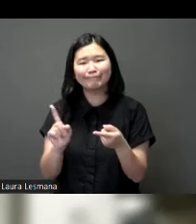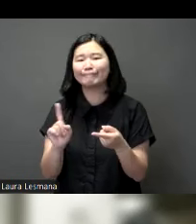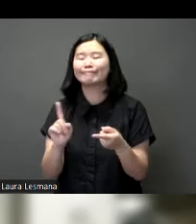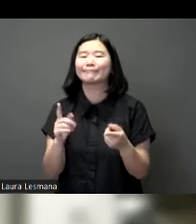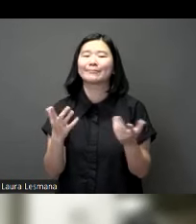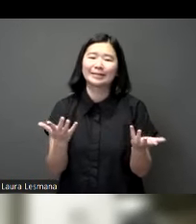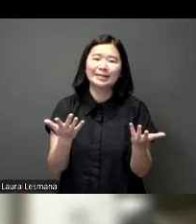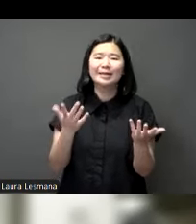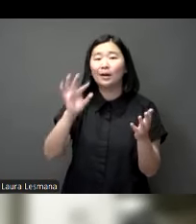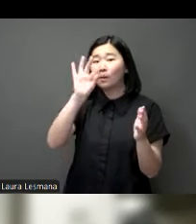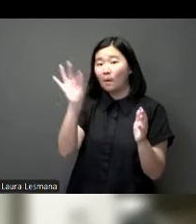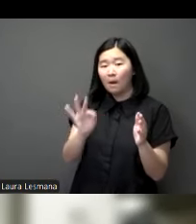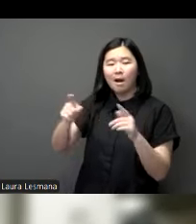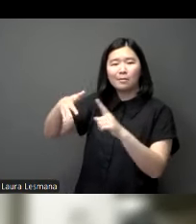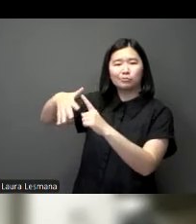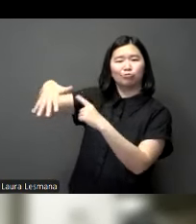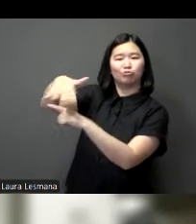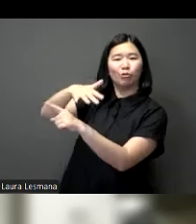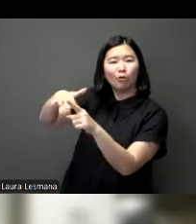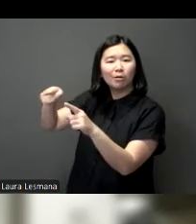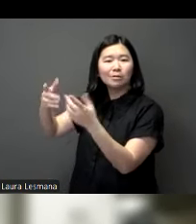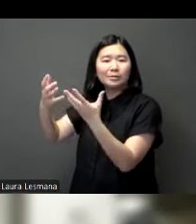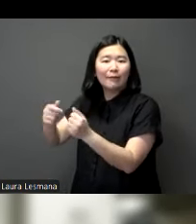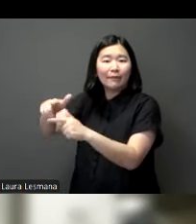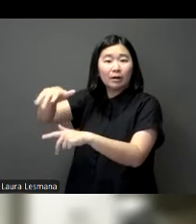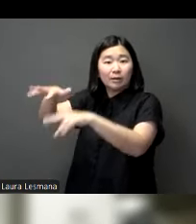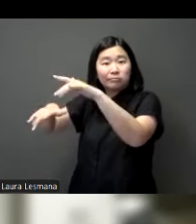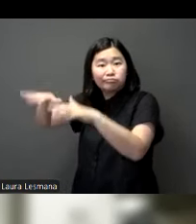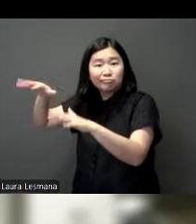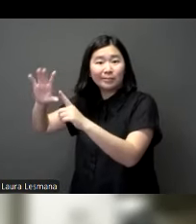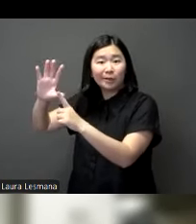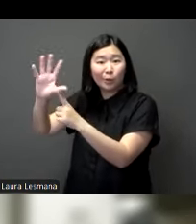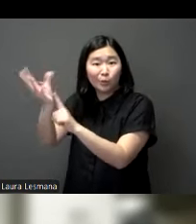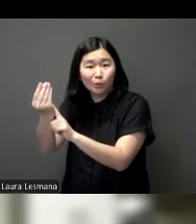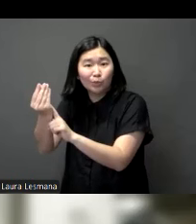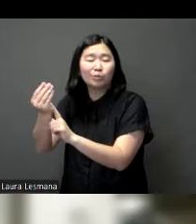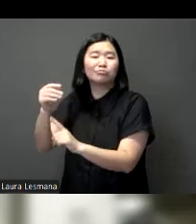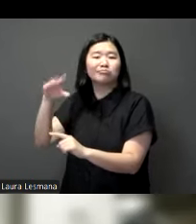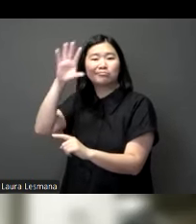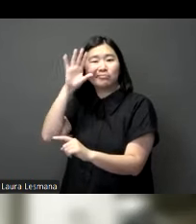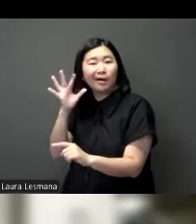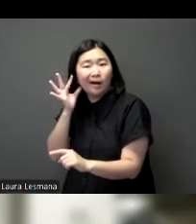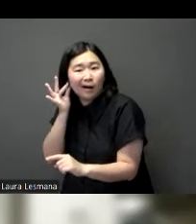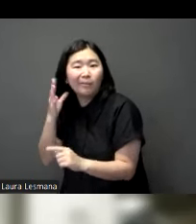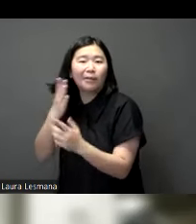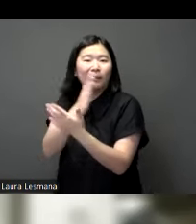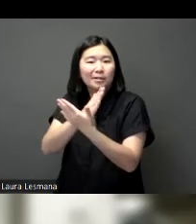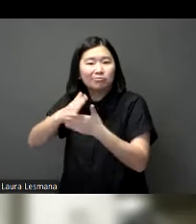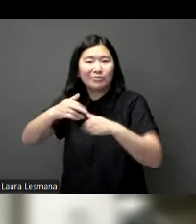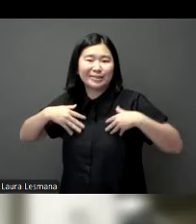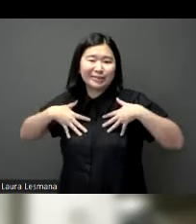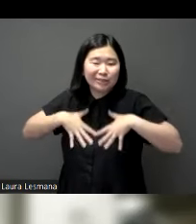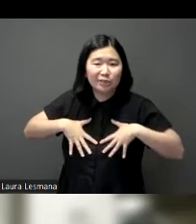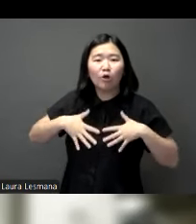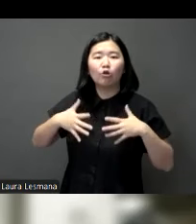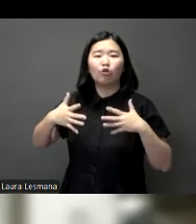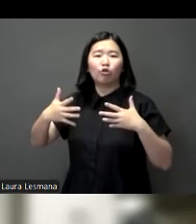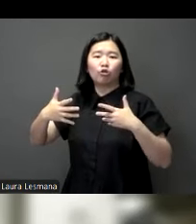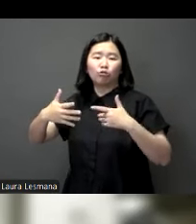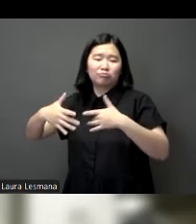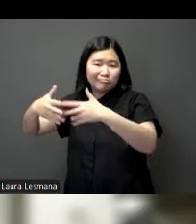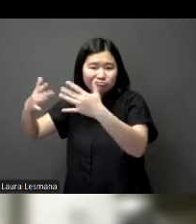we found was analyzing the different steps that this tool handles that. We had to decide, and